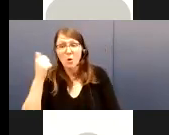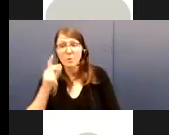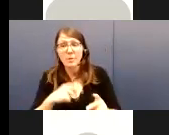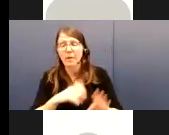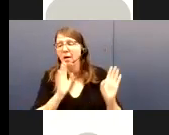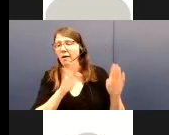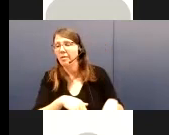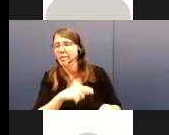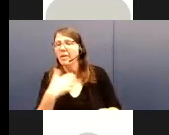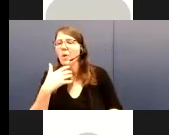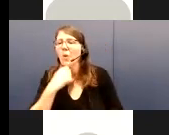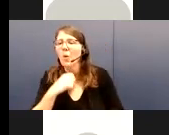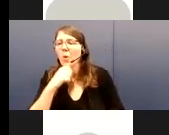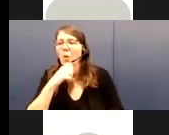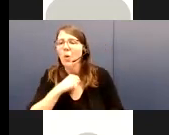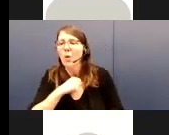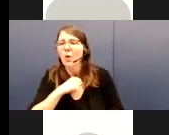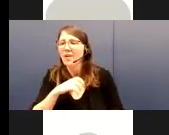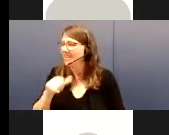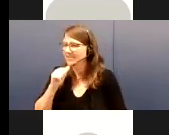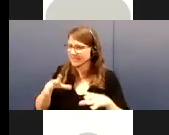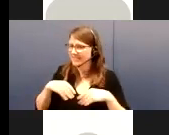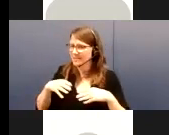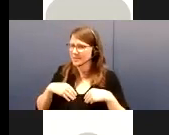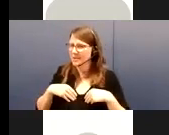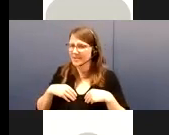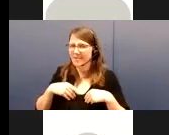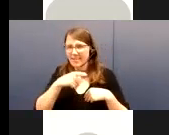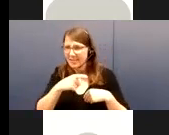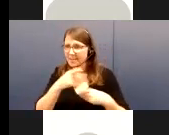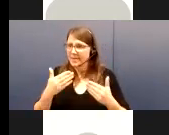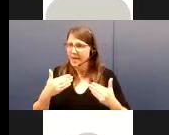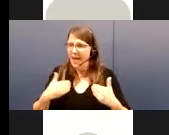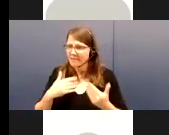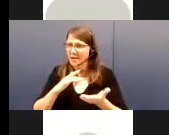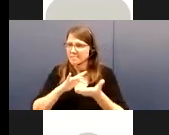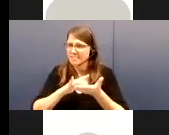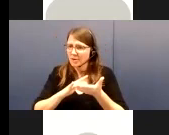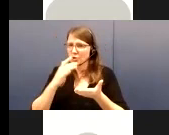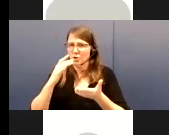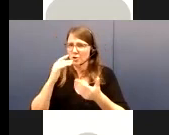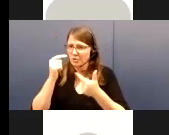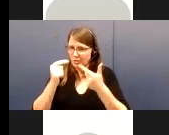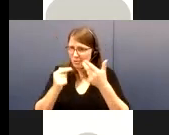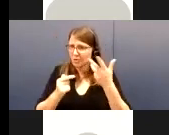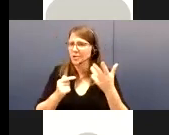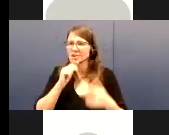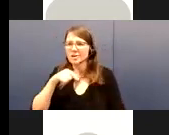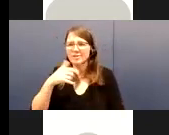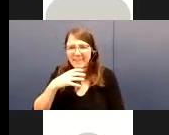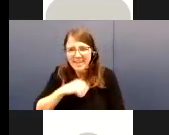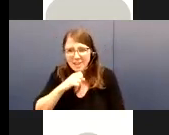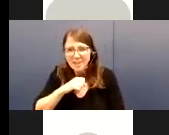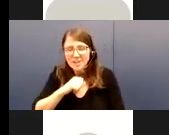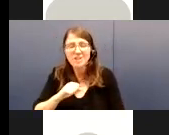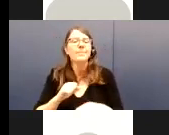not everything can be an age issue, and that's not an acceptable response. How do you have a voice, right? How do you have these difficult conversations with your